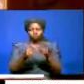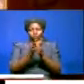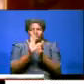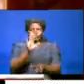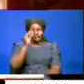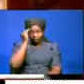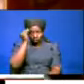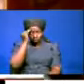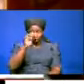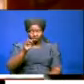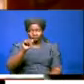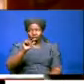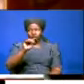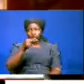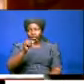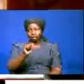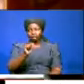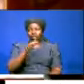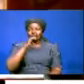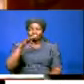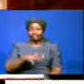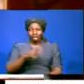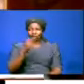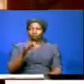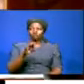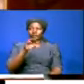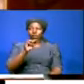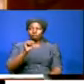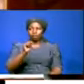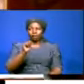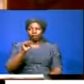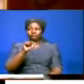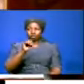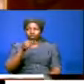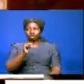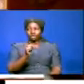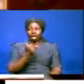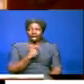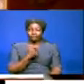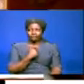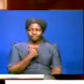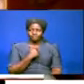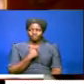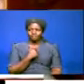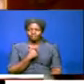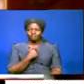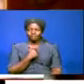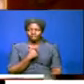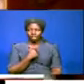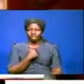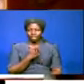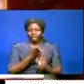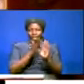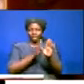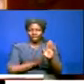Magoha, son of Magoha, has exited the stage